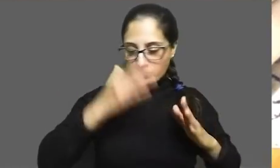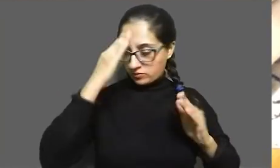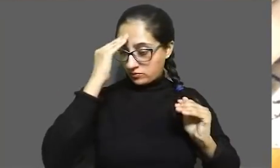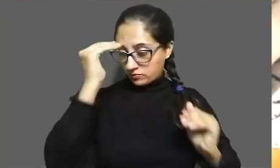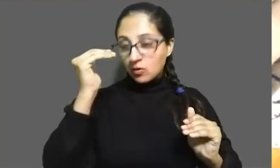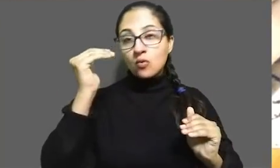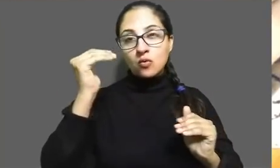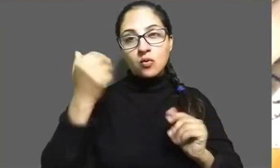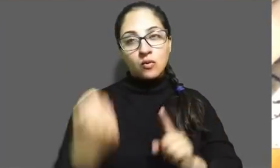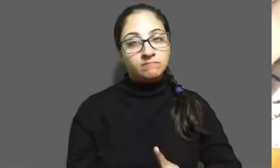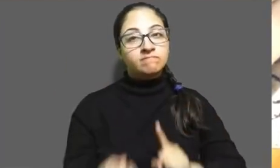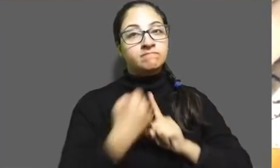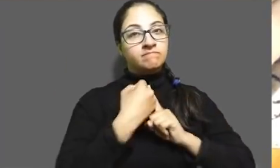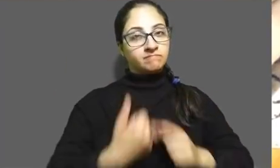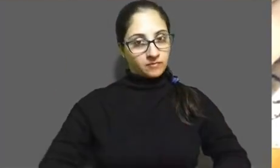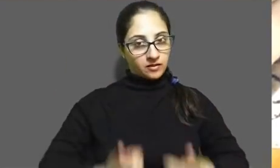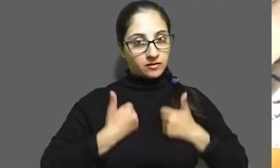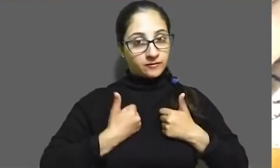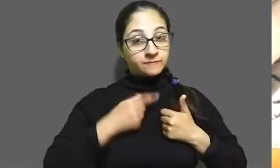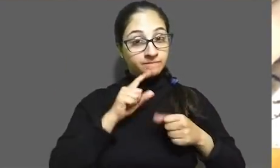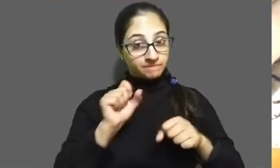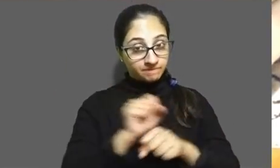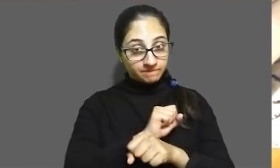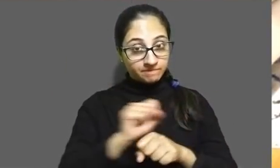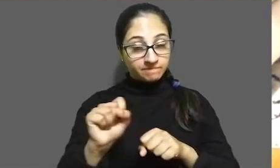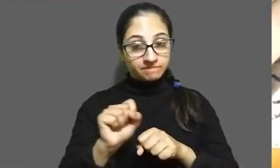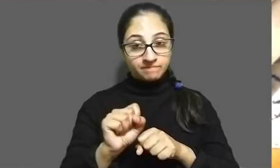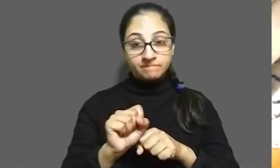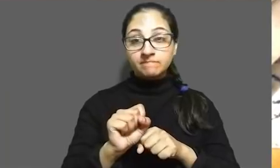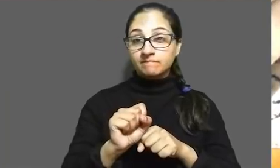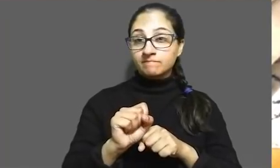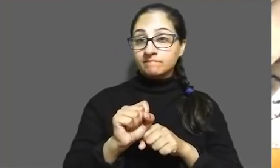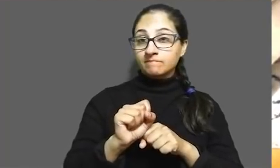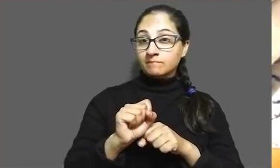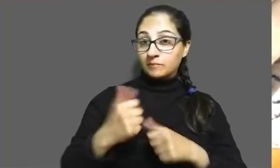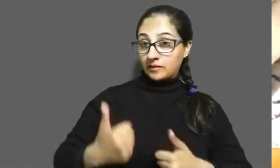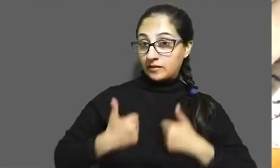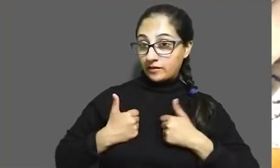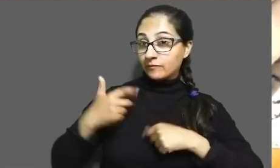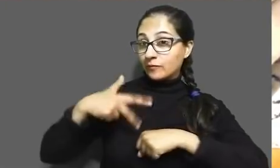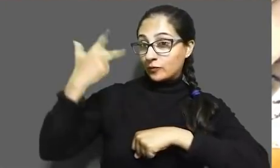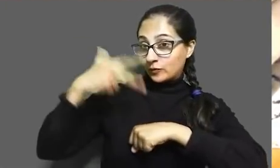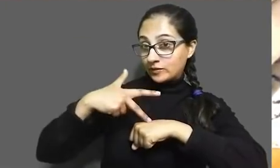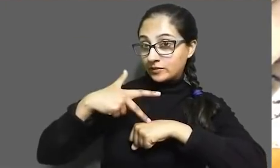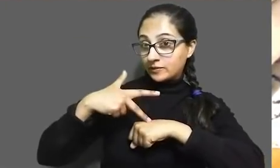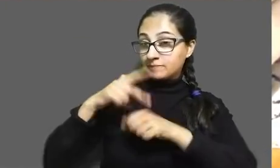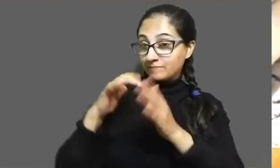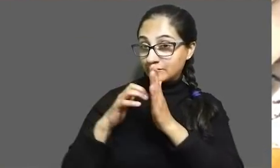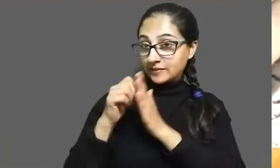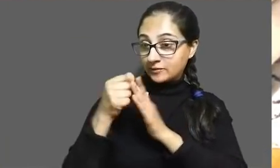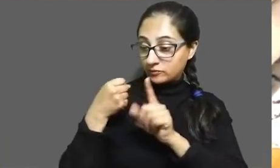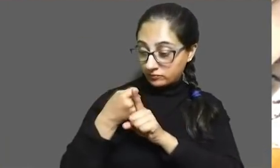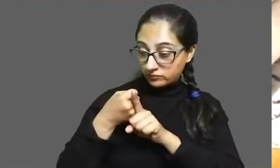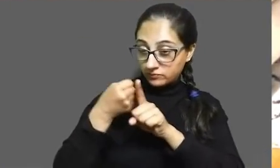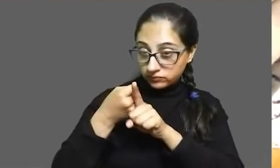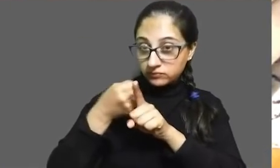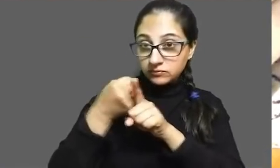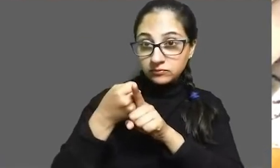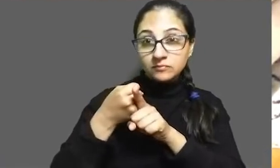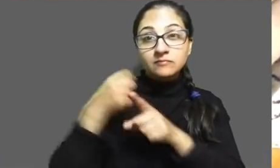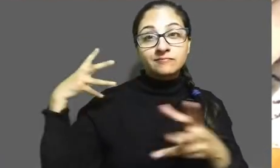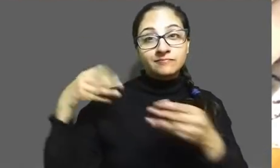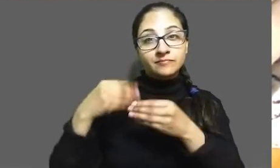with 3 advanced cancers in 5 years and went through tremendous losses, loss of identity, loss